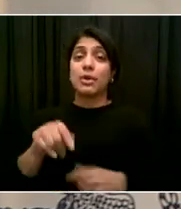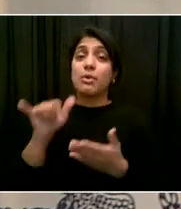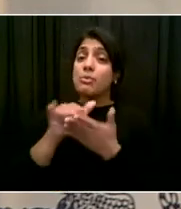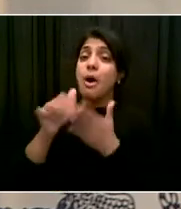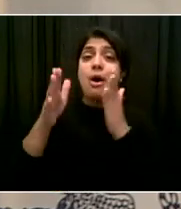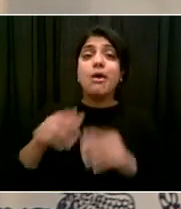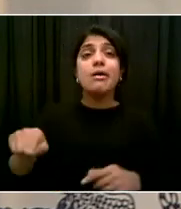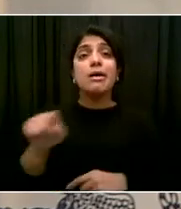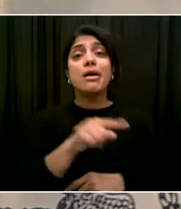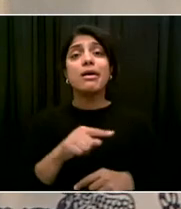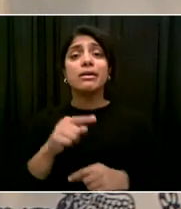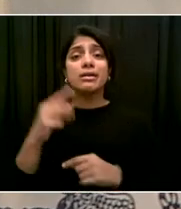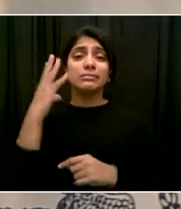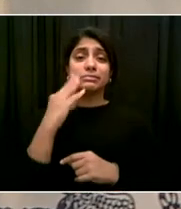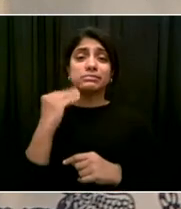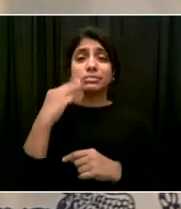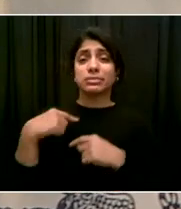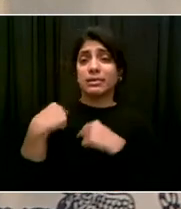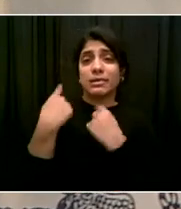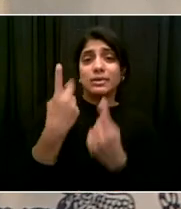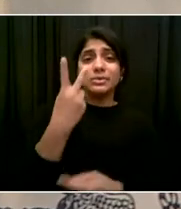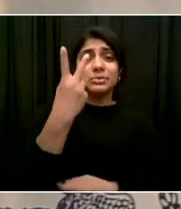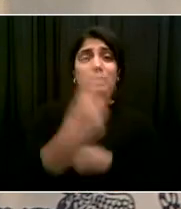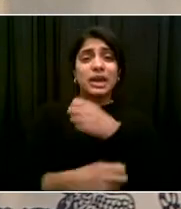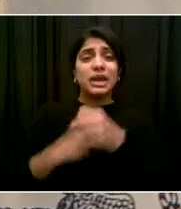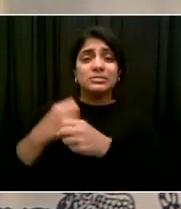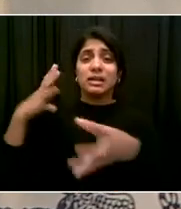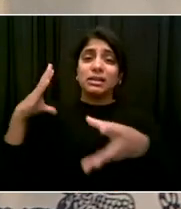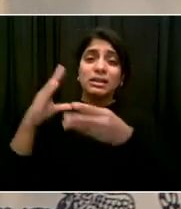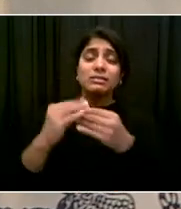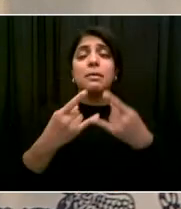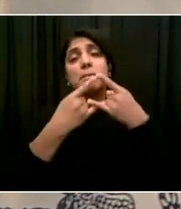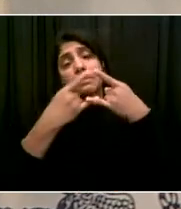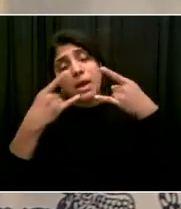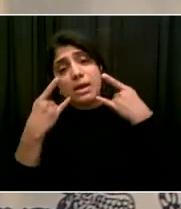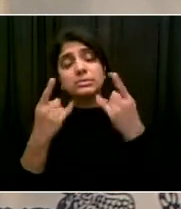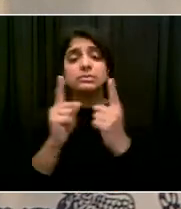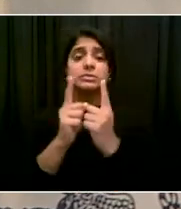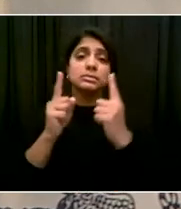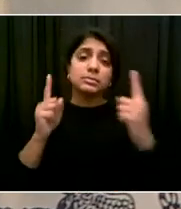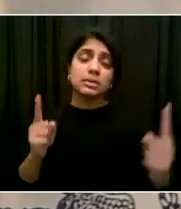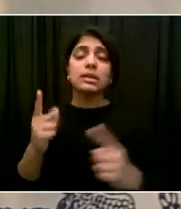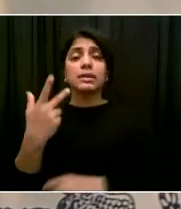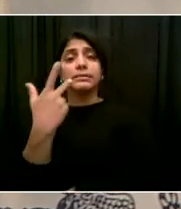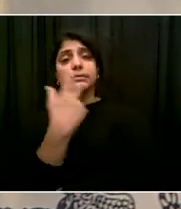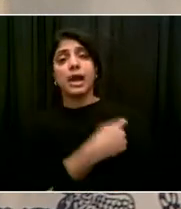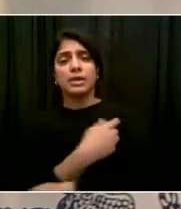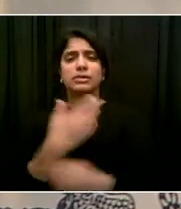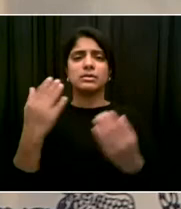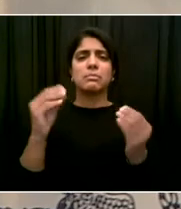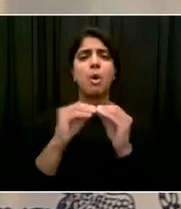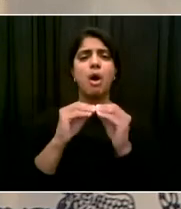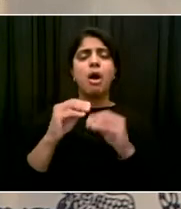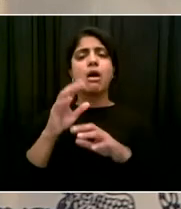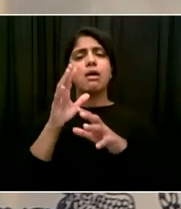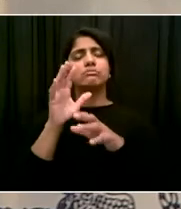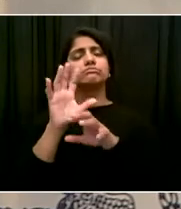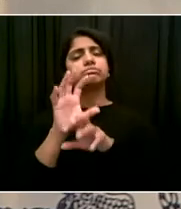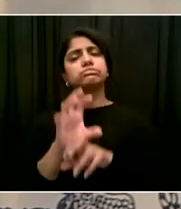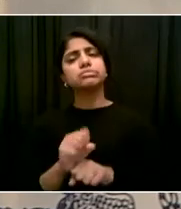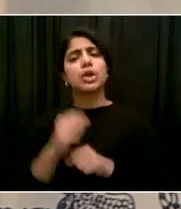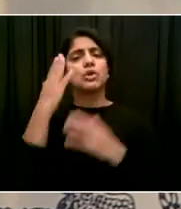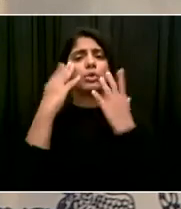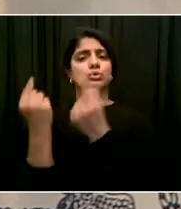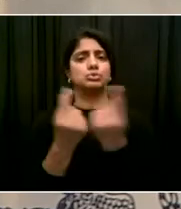So if you haven't gotten that booster shot, go out right now and do it. It makes a big difference Go get it right away. Get that $100